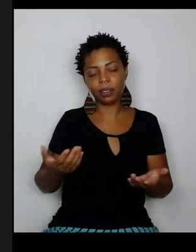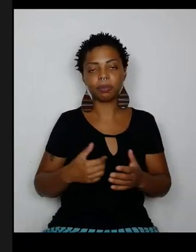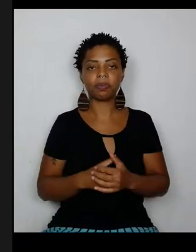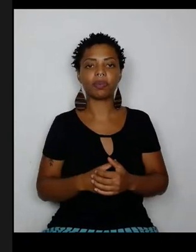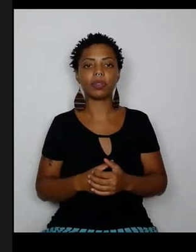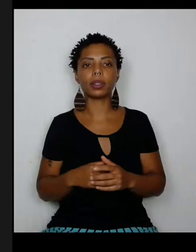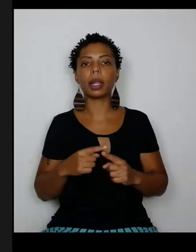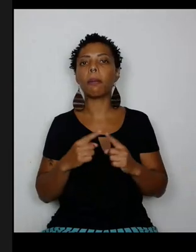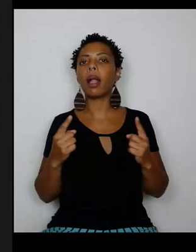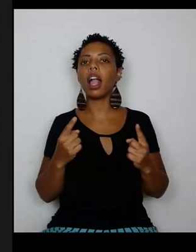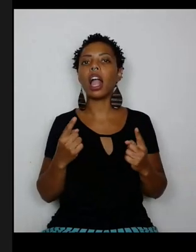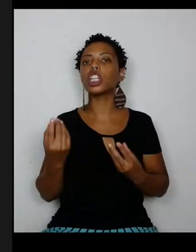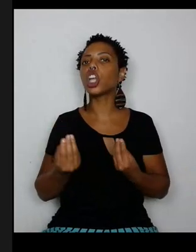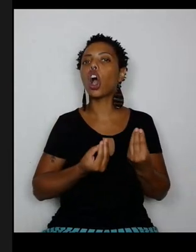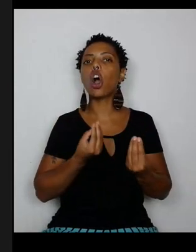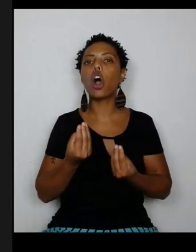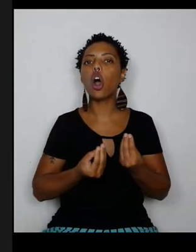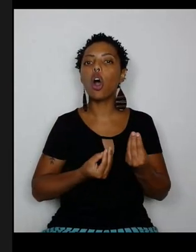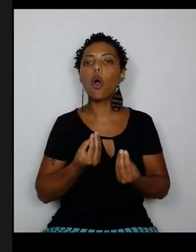somehow